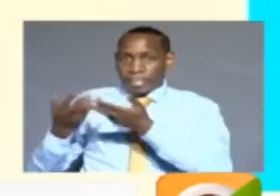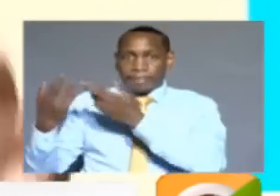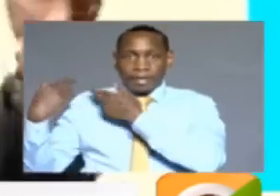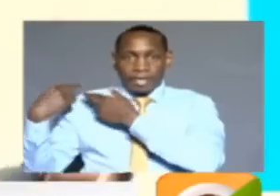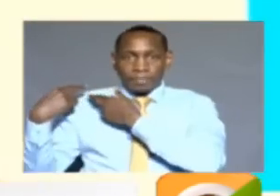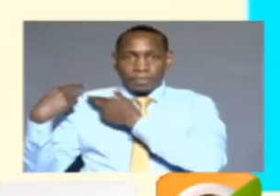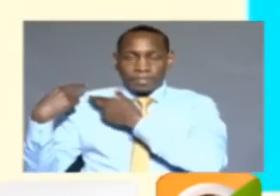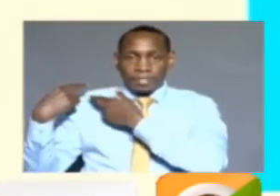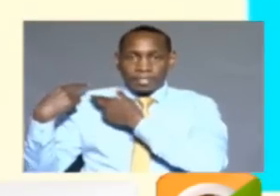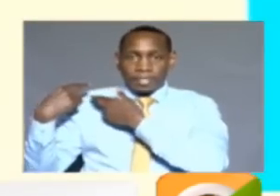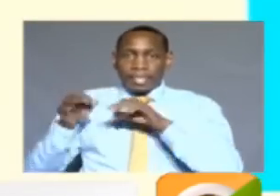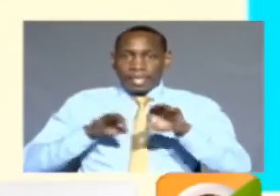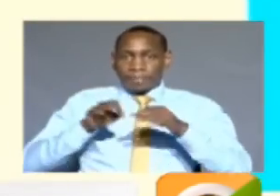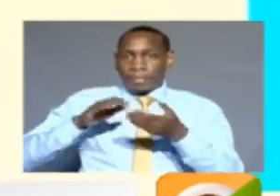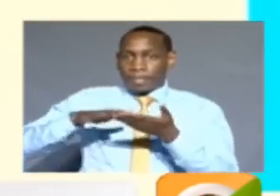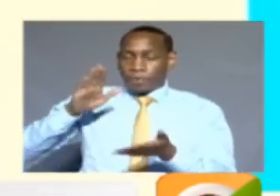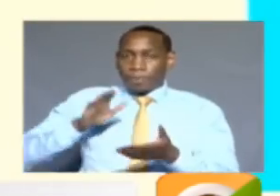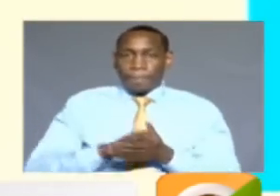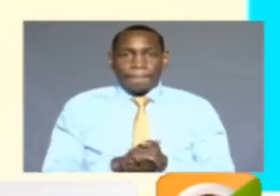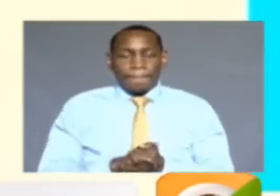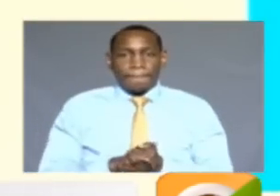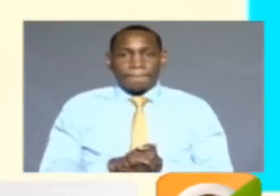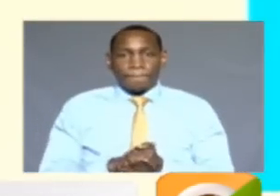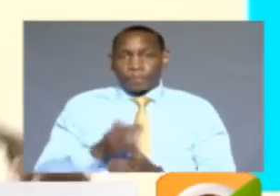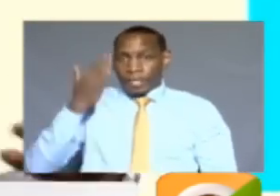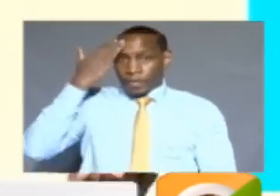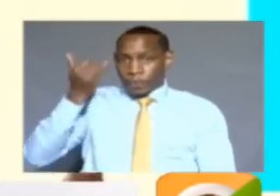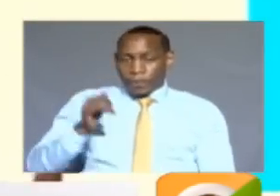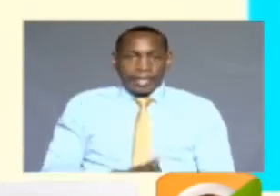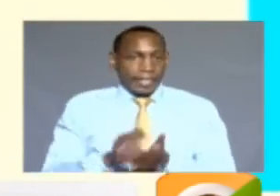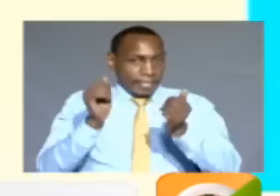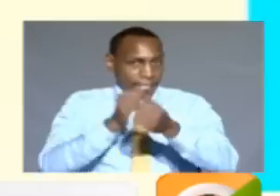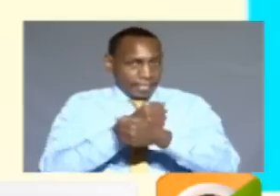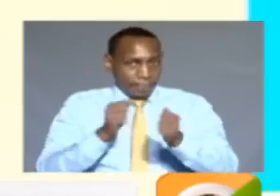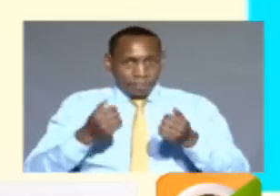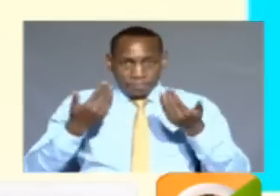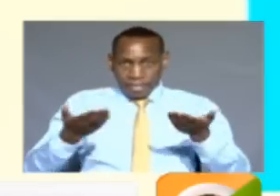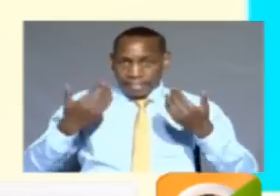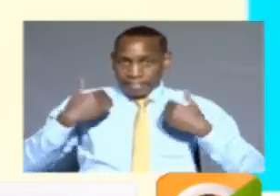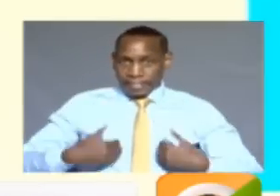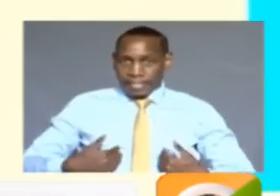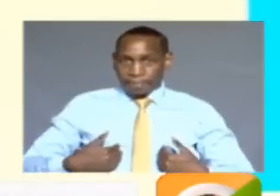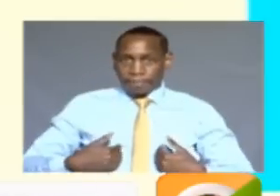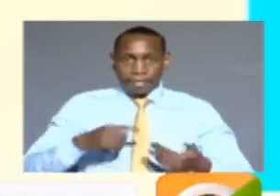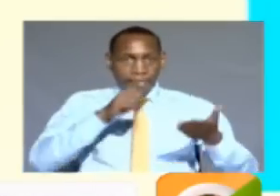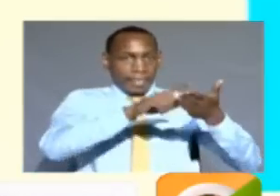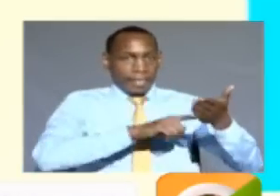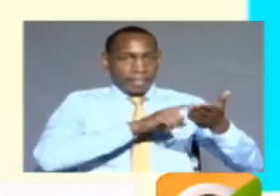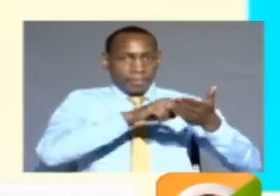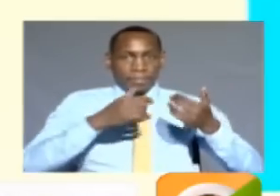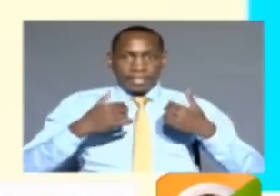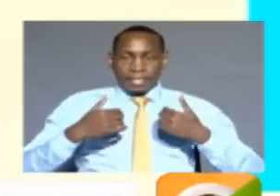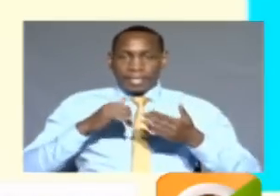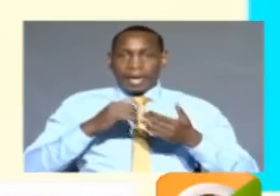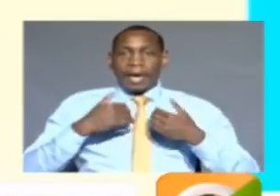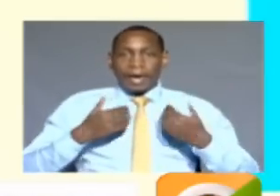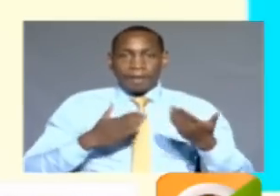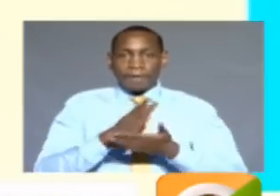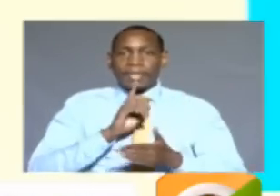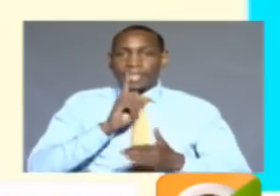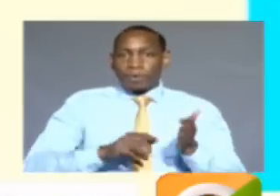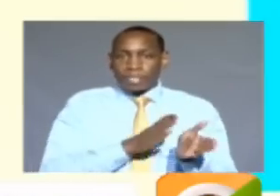makubwa, wawaeleze zaidi. Kwa sababu sasa mimi nimekuwa accused ya kuwa. Si niko na haki ya kusema sijapanga